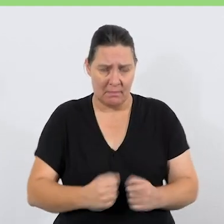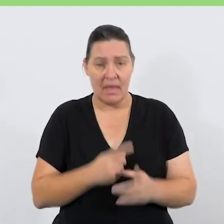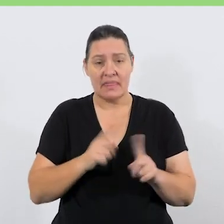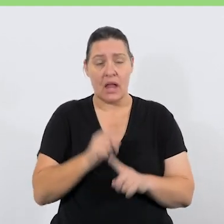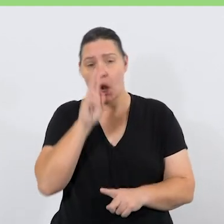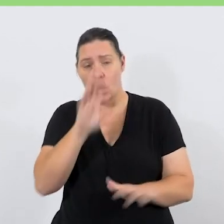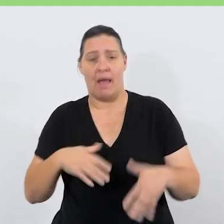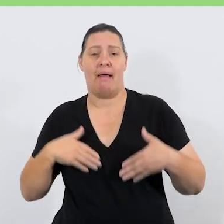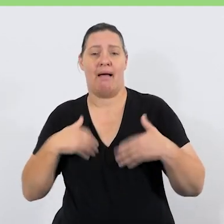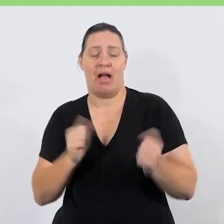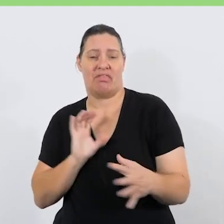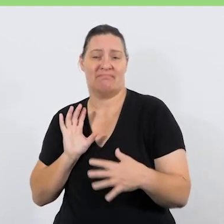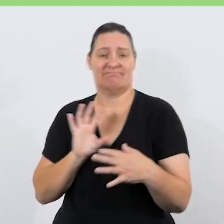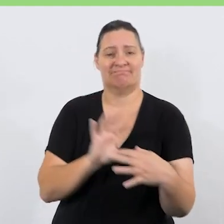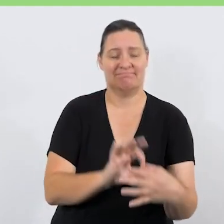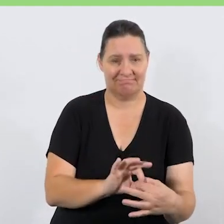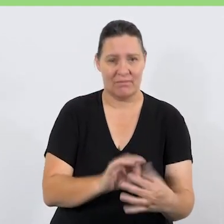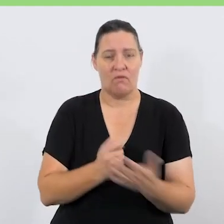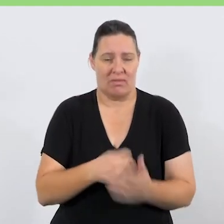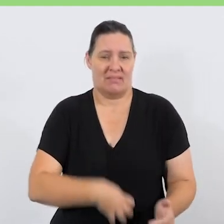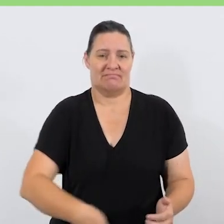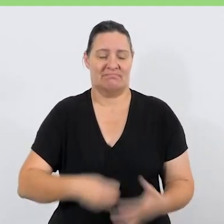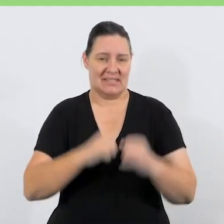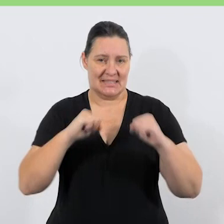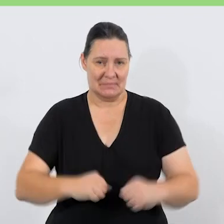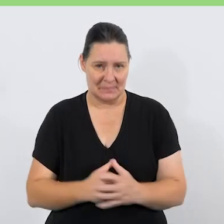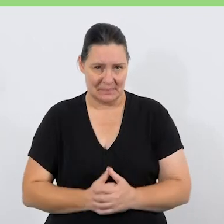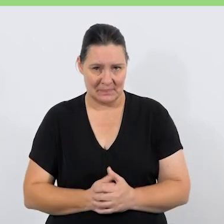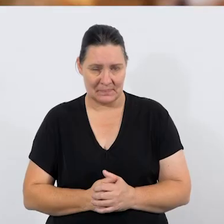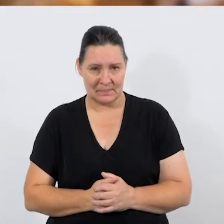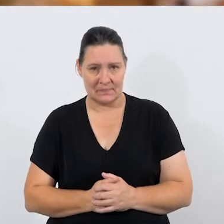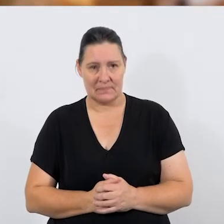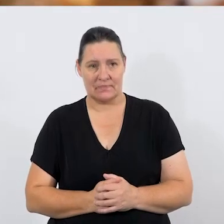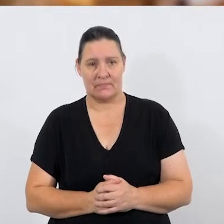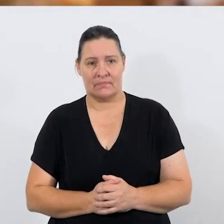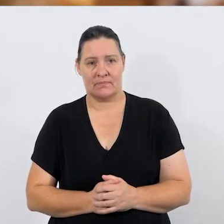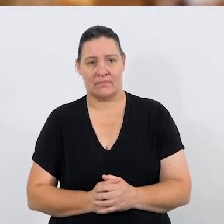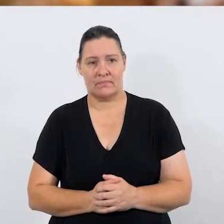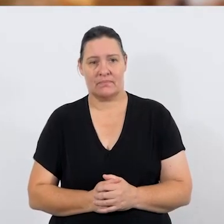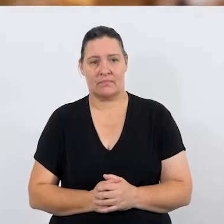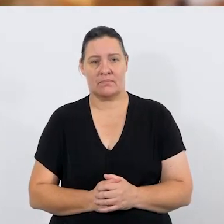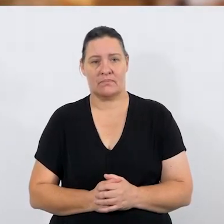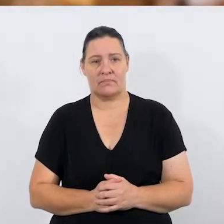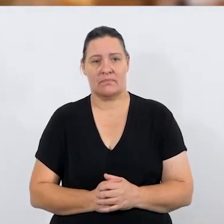at the health issues associated with the digestive system.